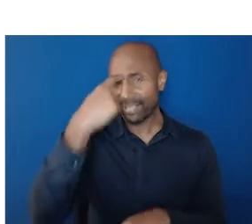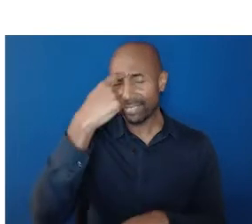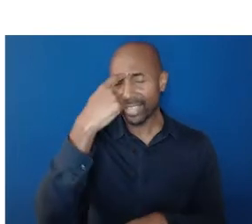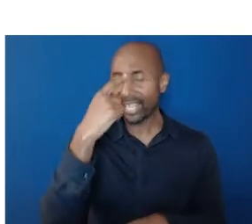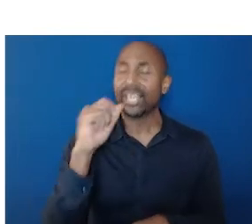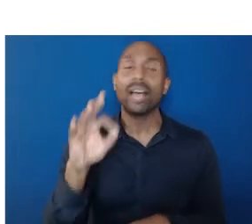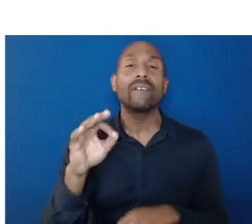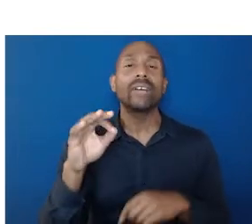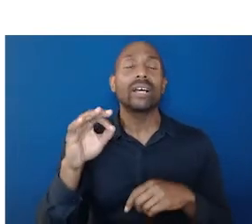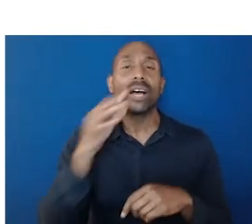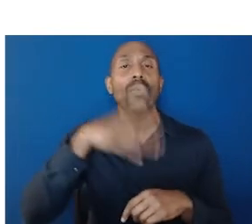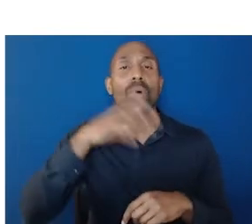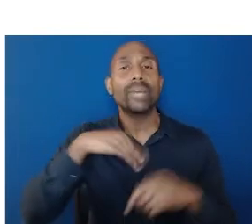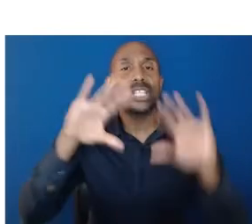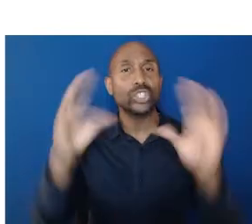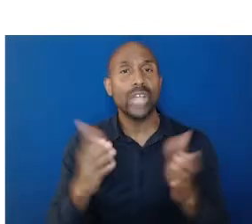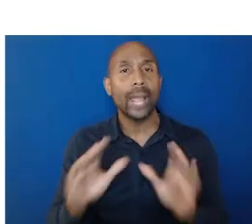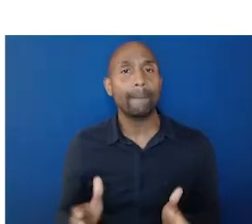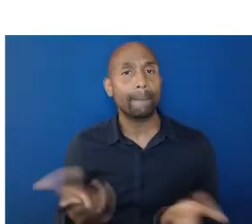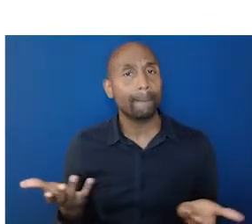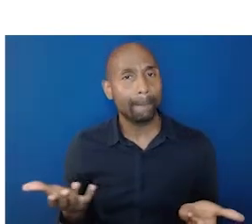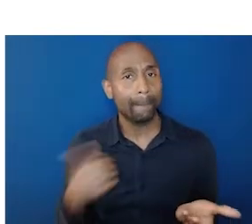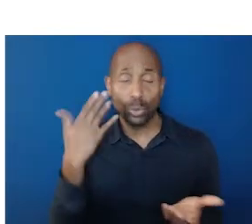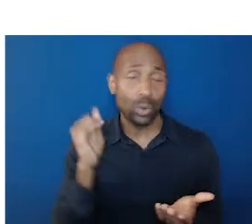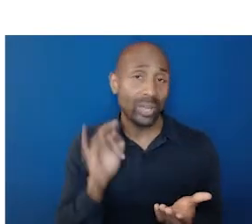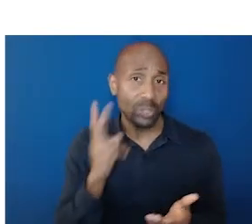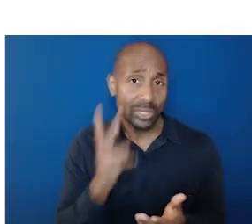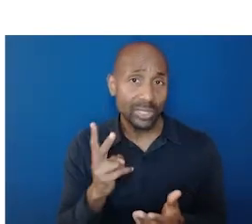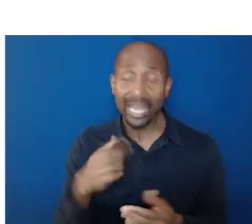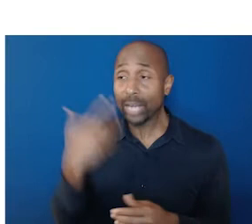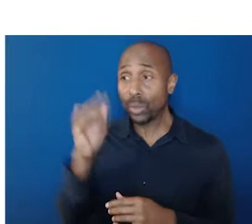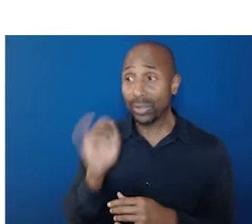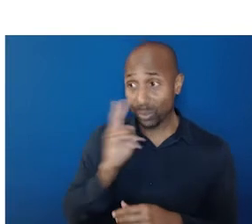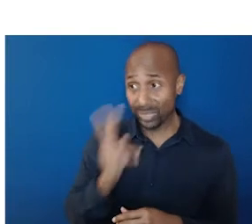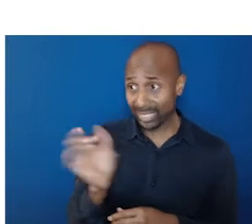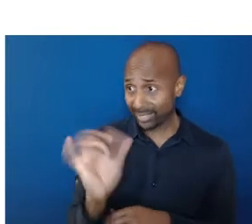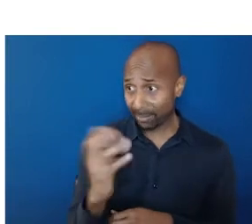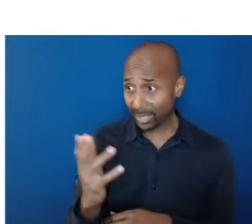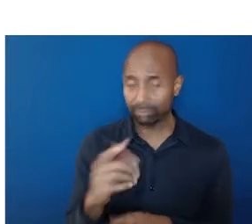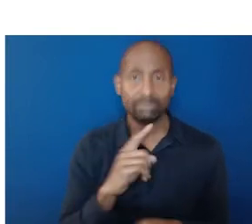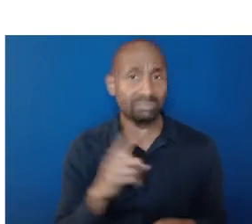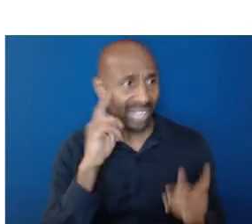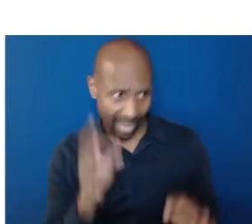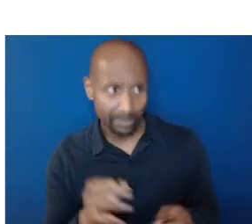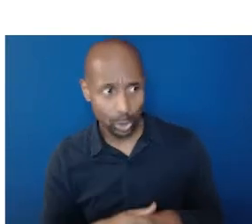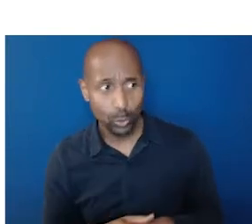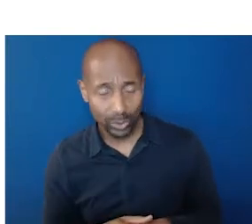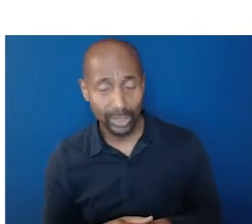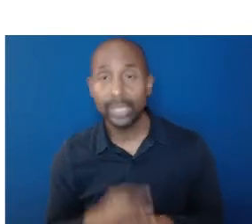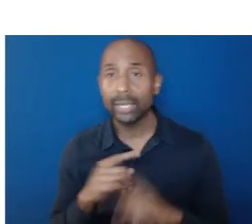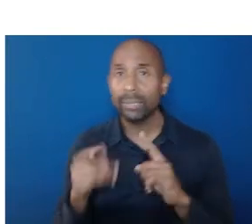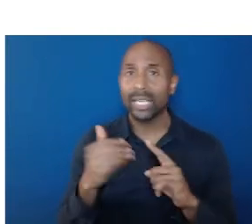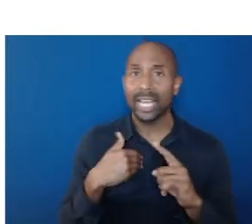of a woman's shape in a yes. way, and I don't know whether you are seeing it that way. Absolutely. But it has